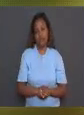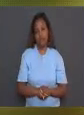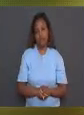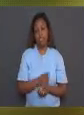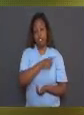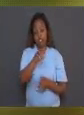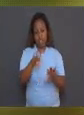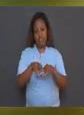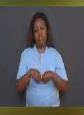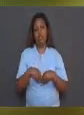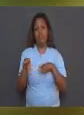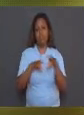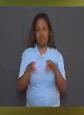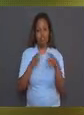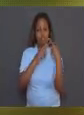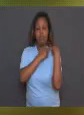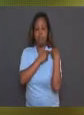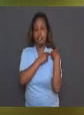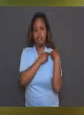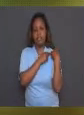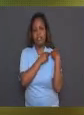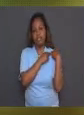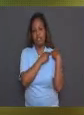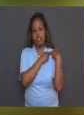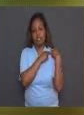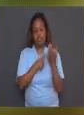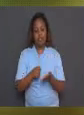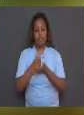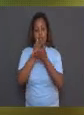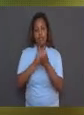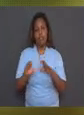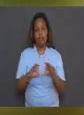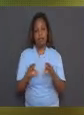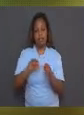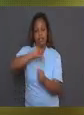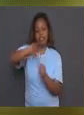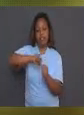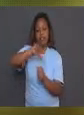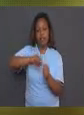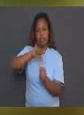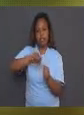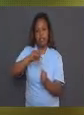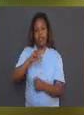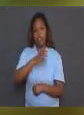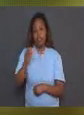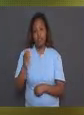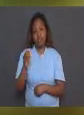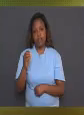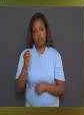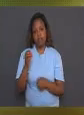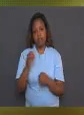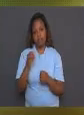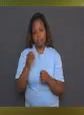accept responsibility to support each other in